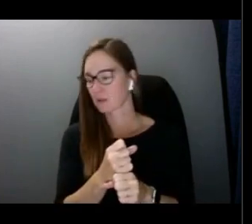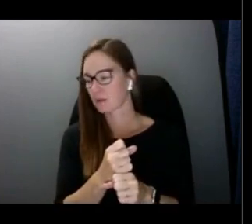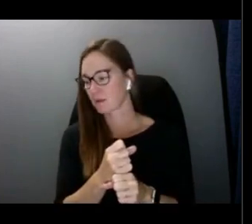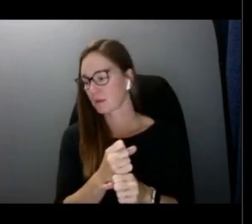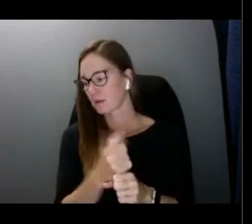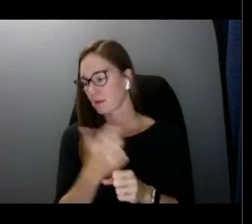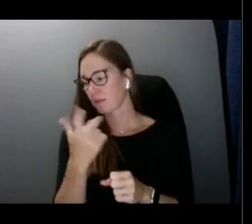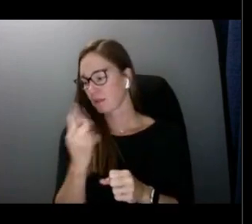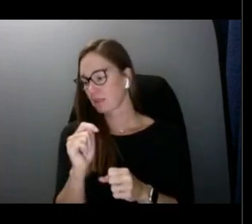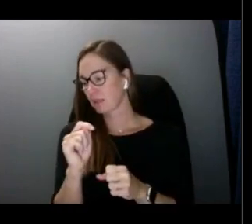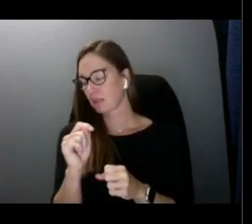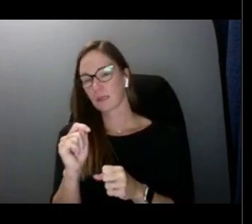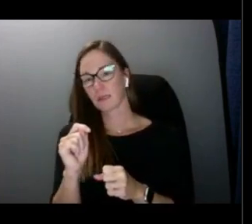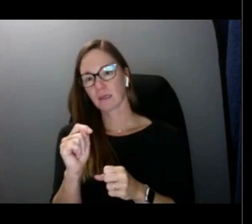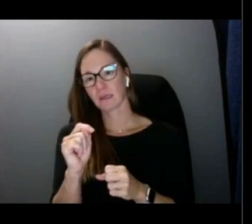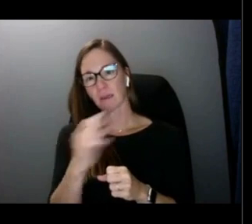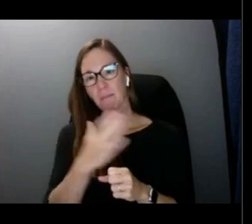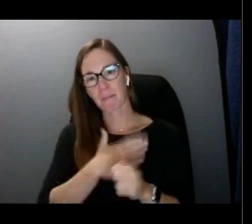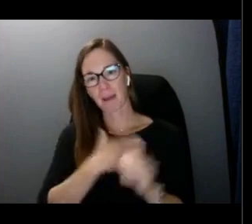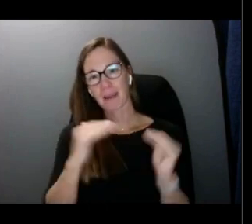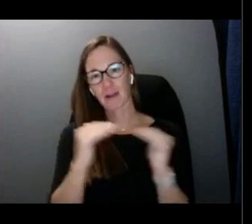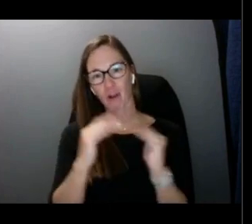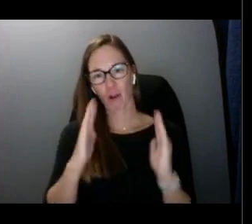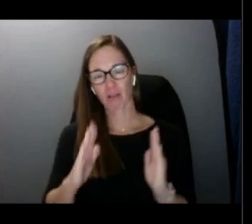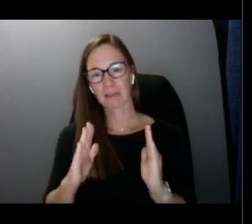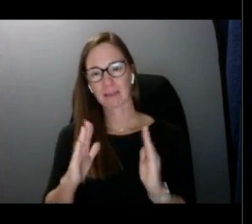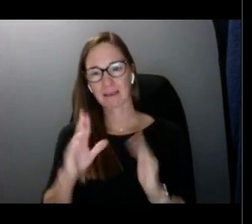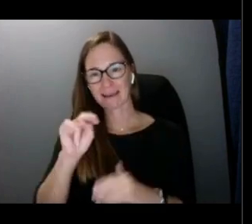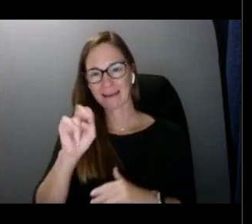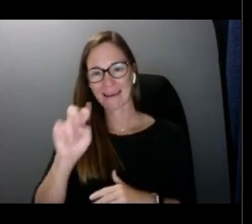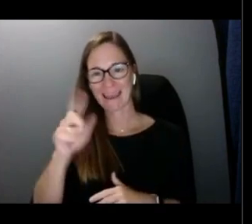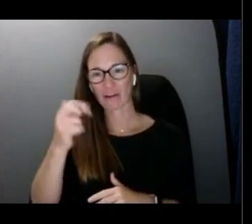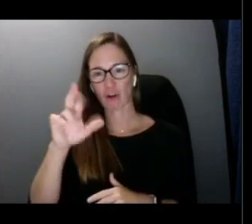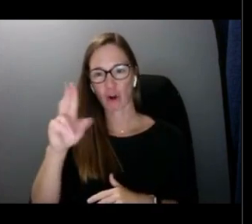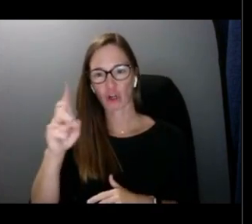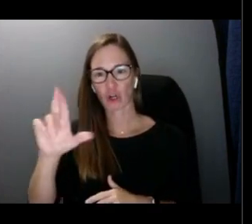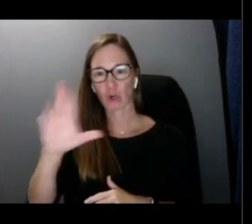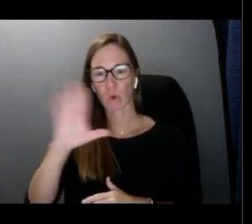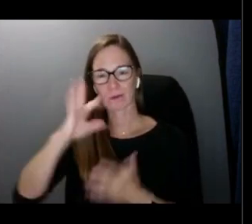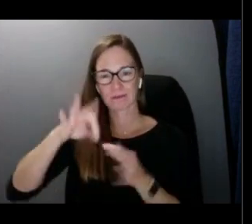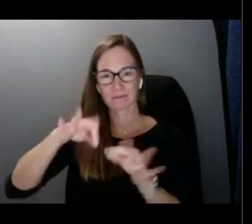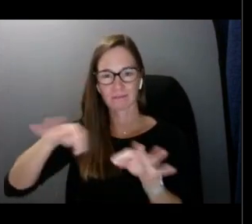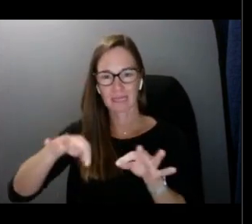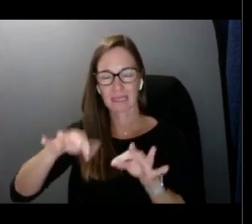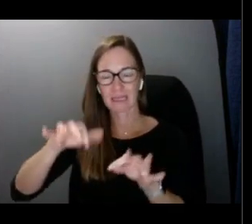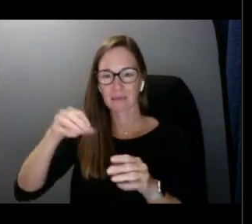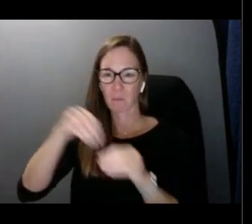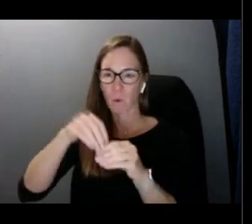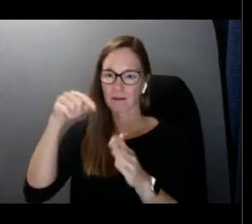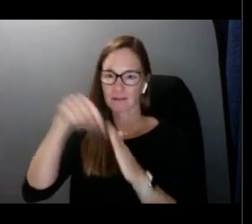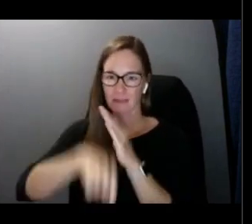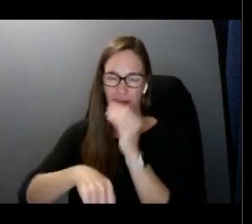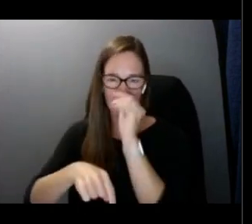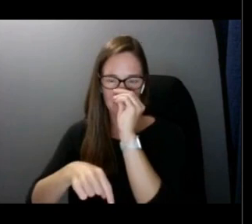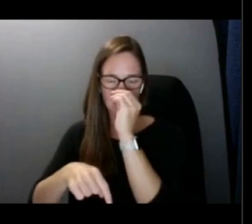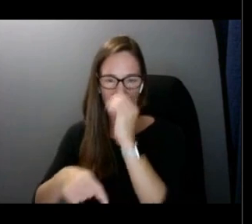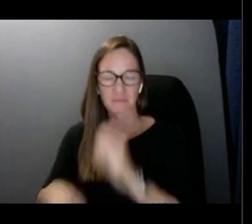the, my colleague Ned Gardner will be talking about this in more detail as